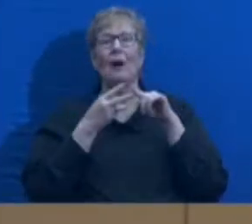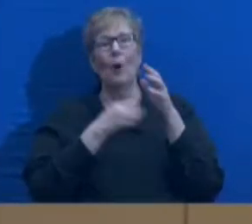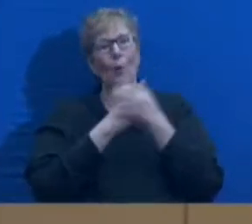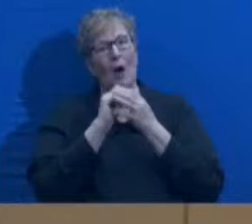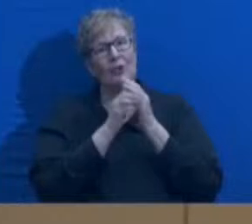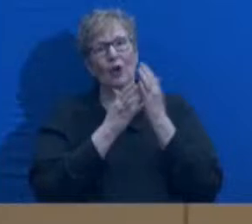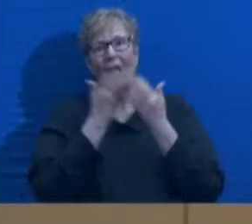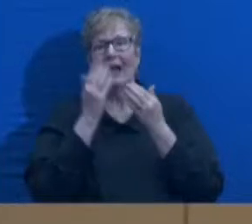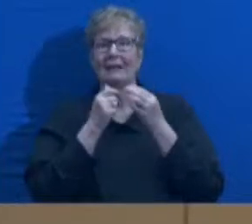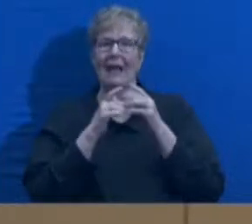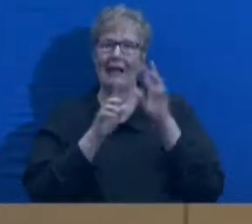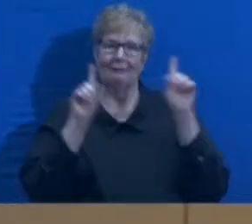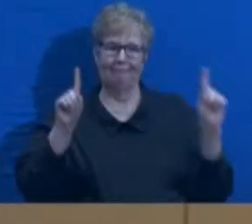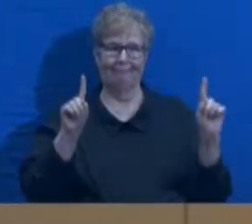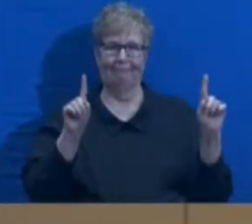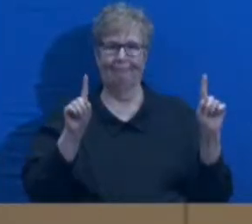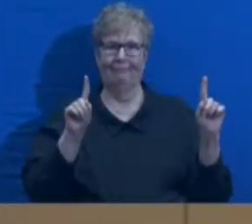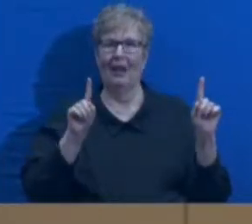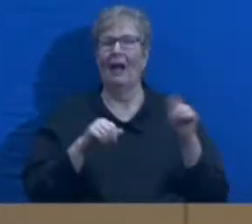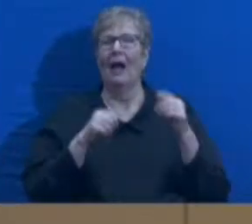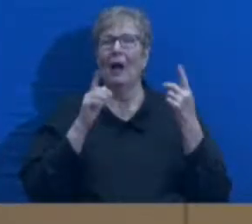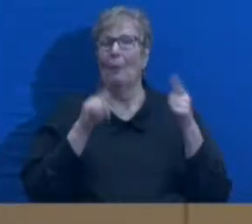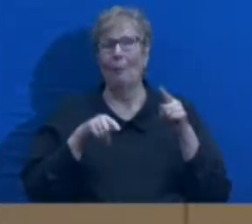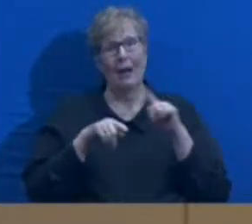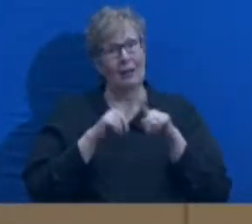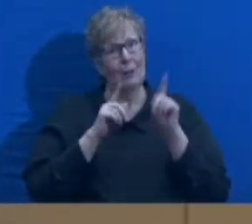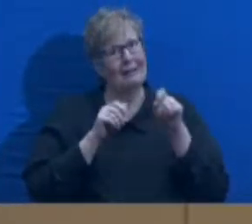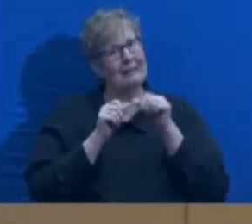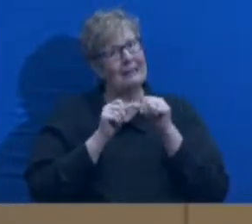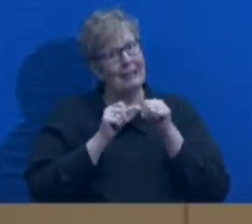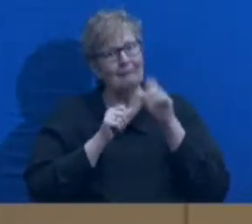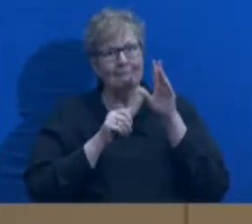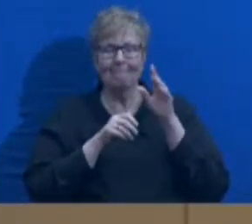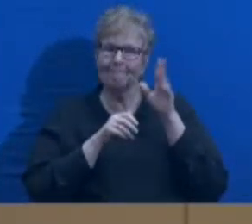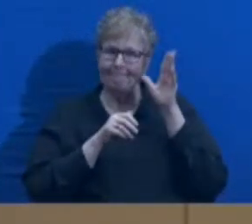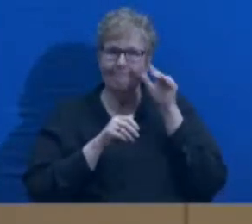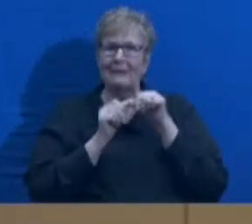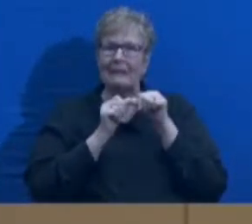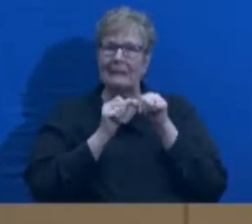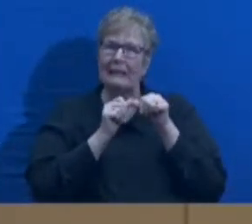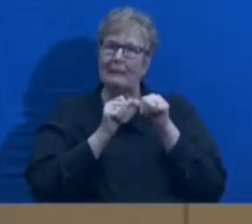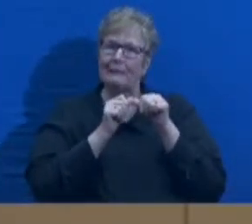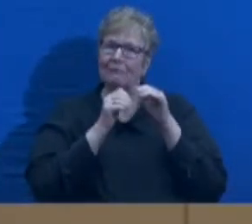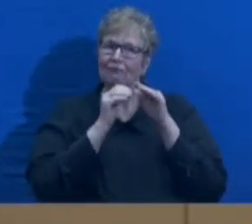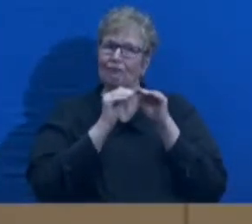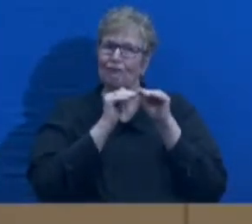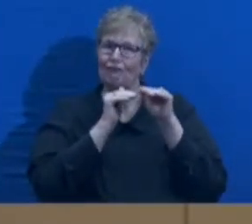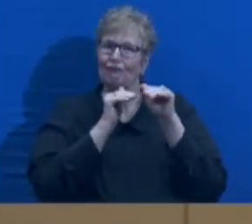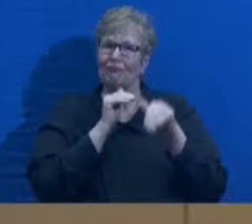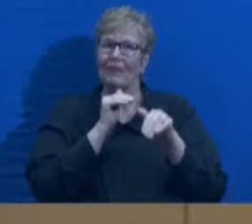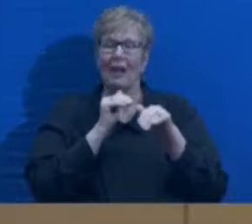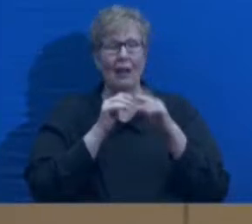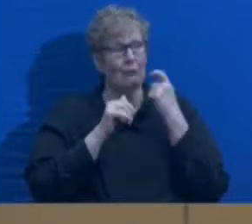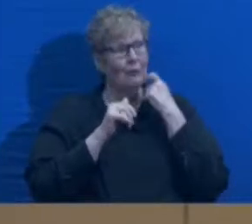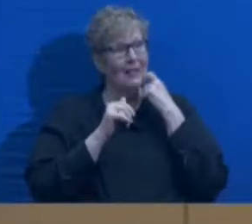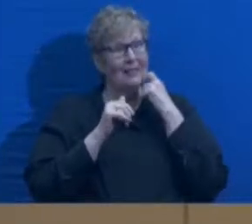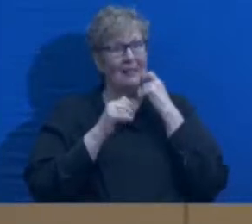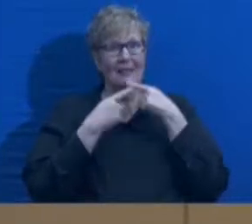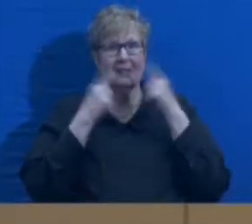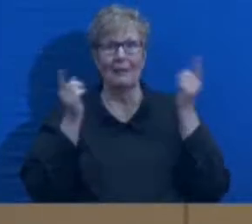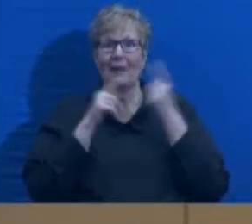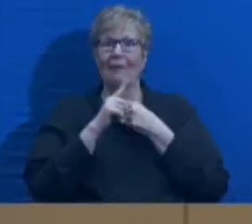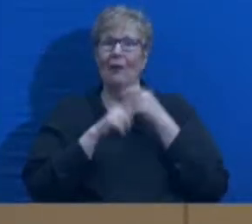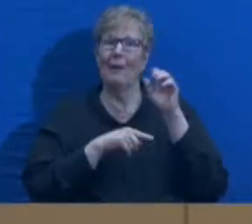6 feet apart. That said, we must keep up the pace to keep these trends going. The recent joint statement from